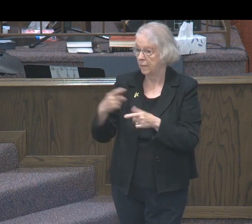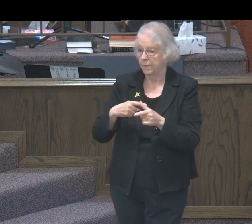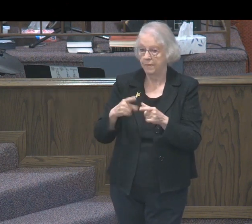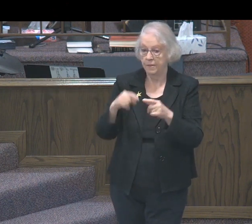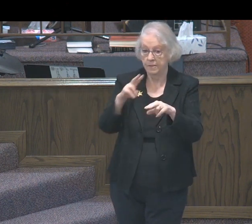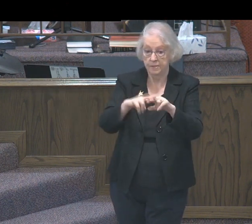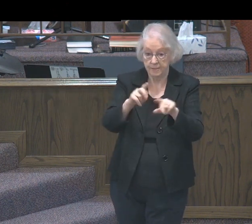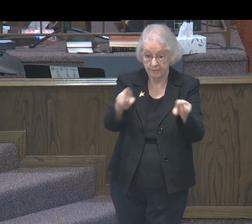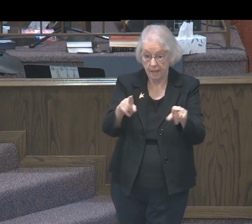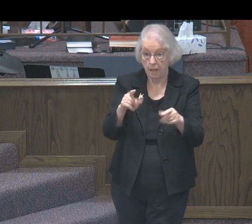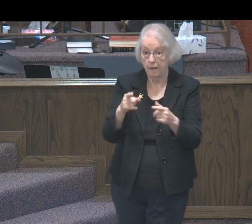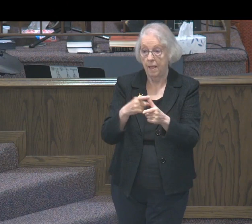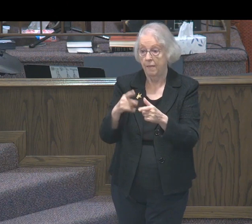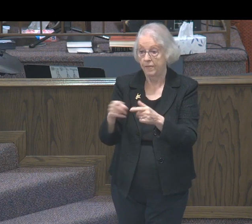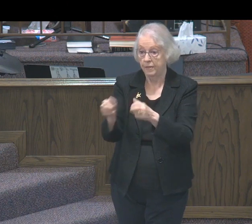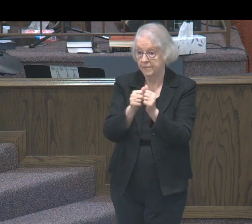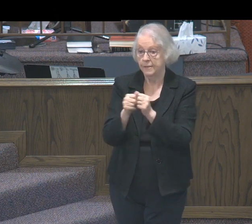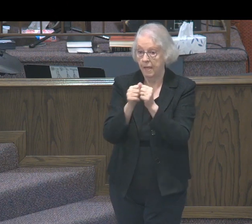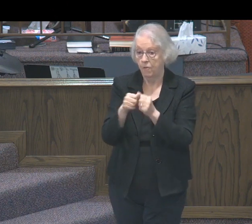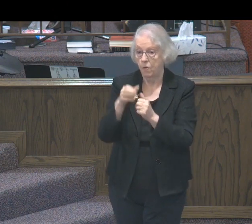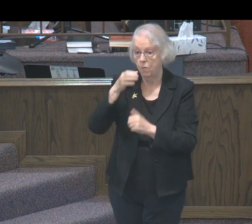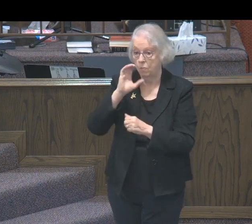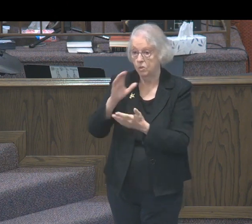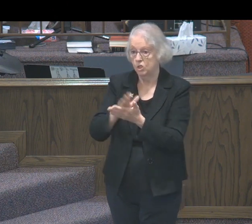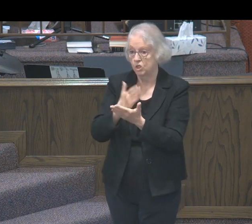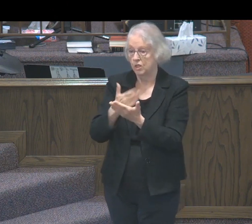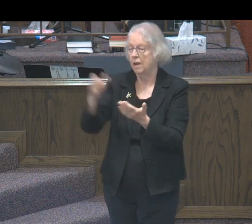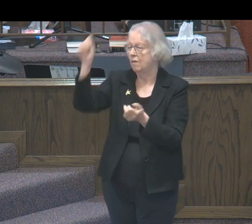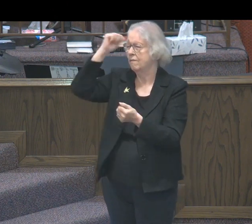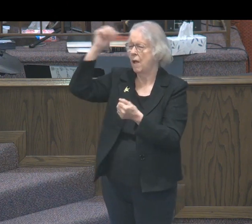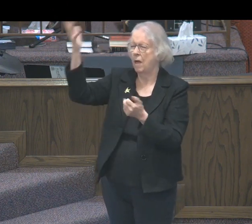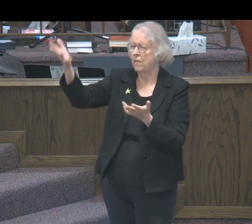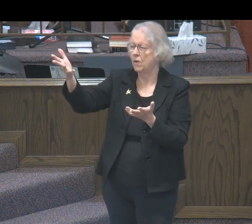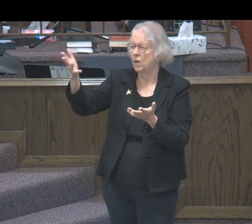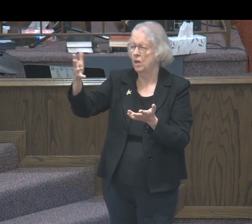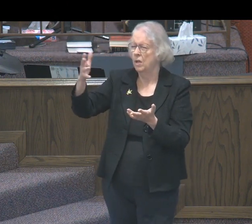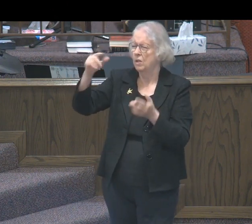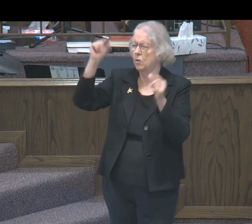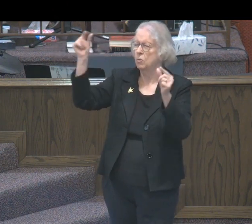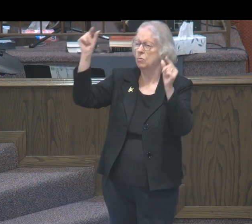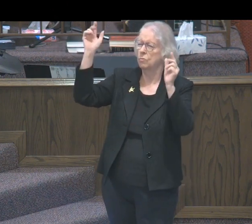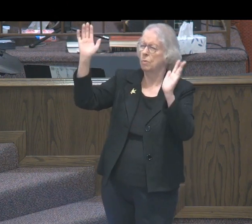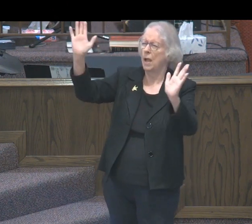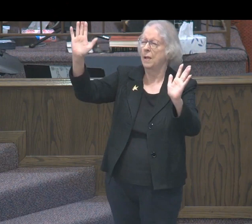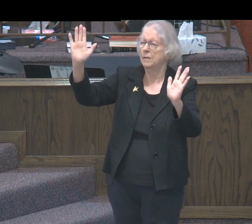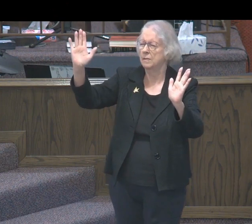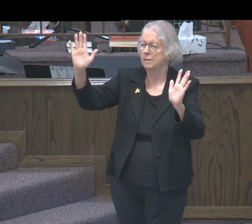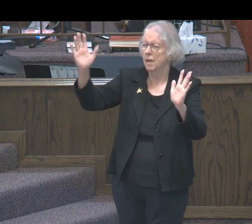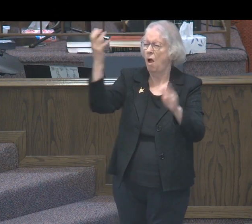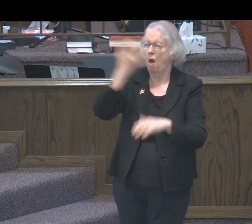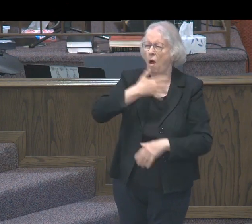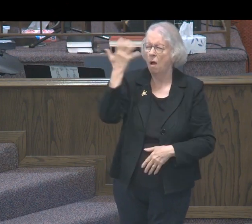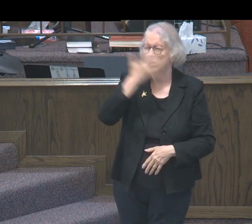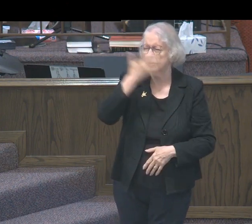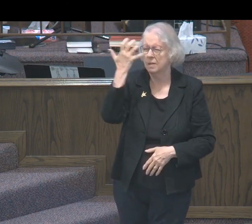together as a family. Father, you are good and great and worthy of all